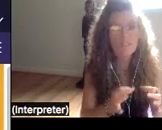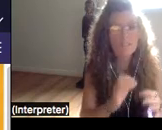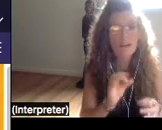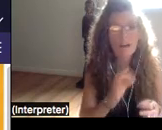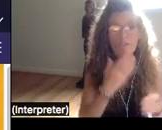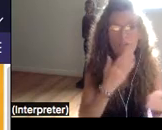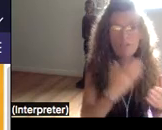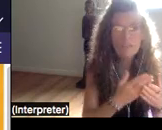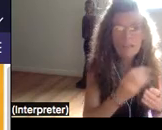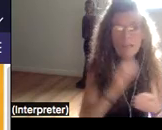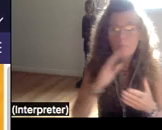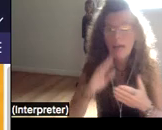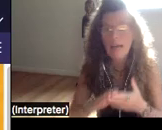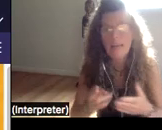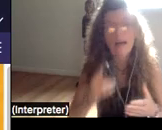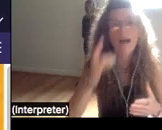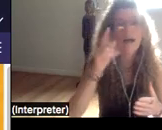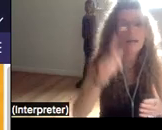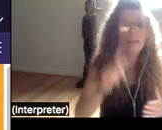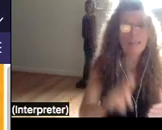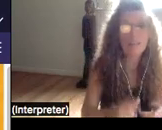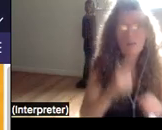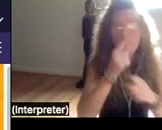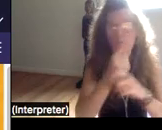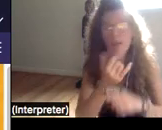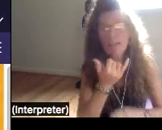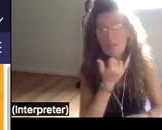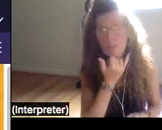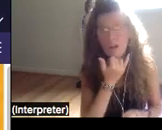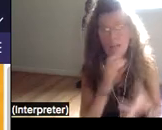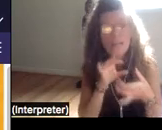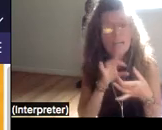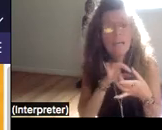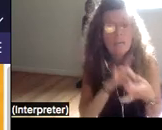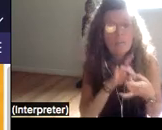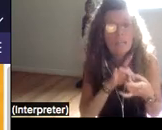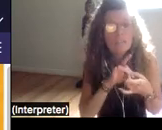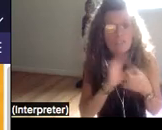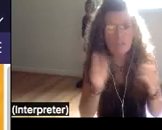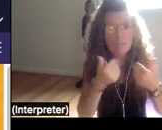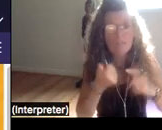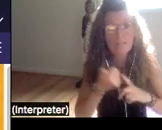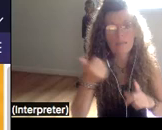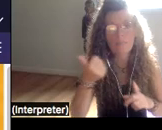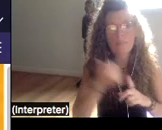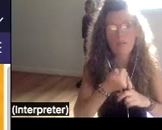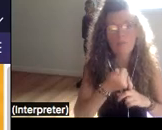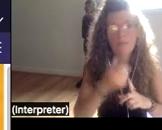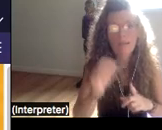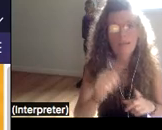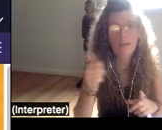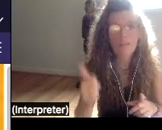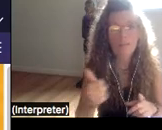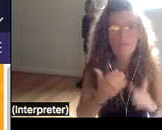judges of good and bad, high and low, right and wrong, in relationship to